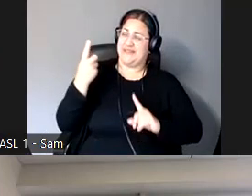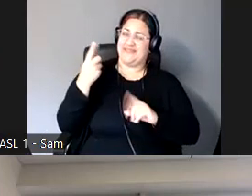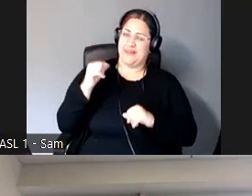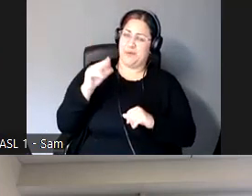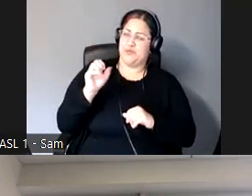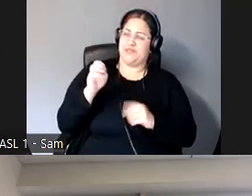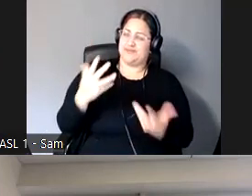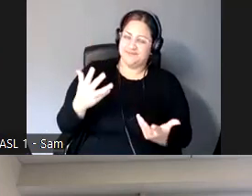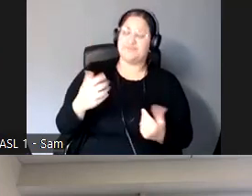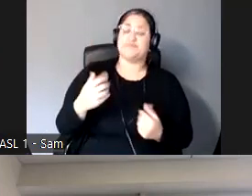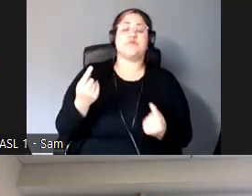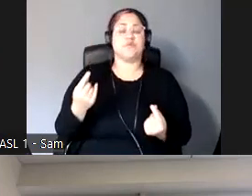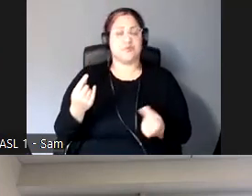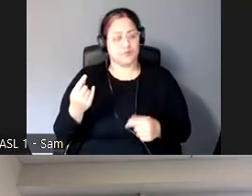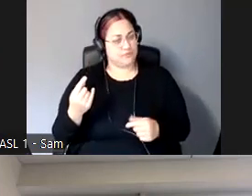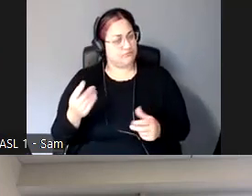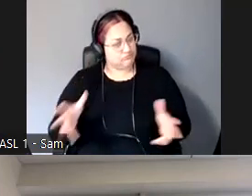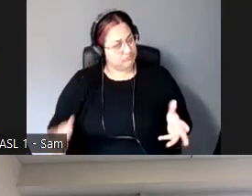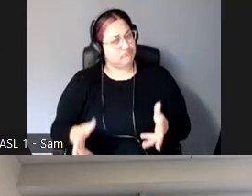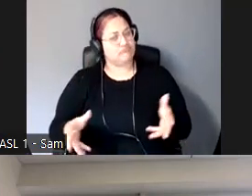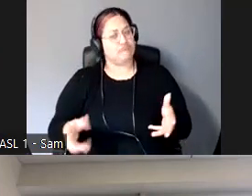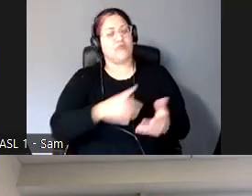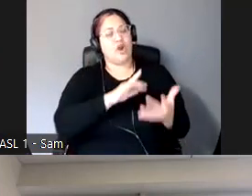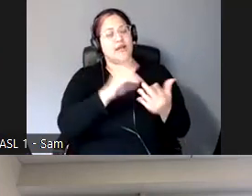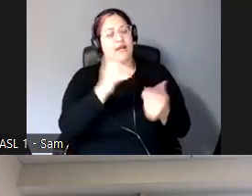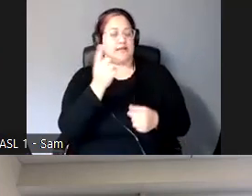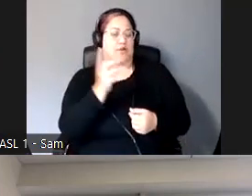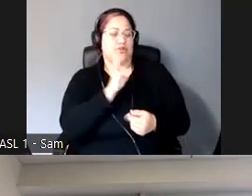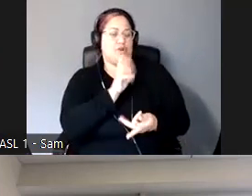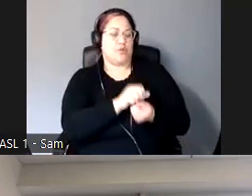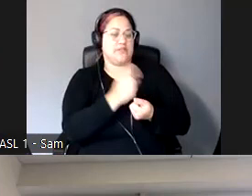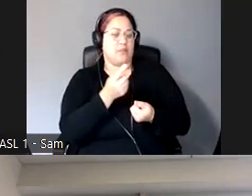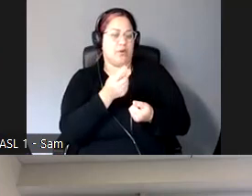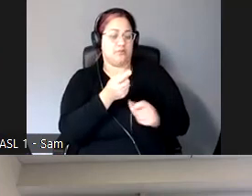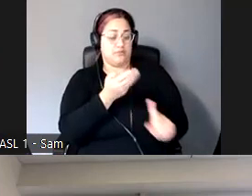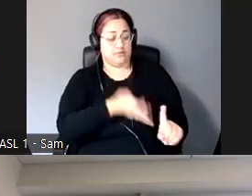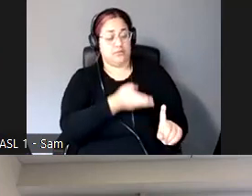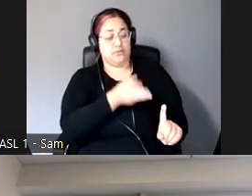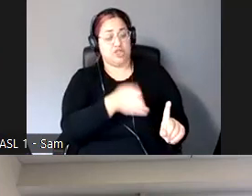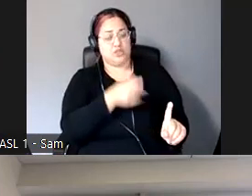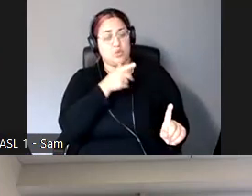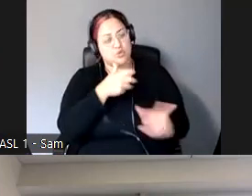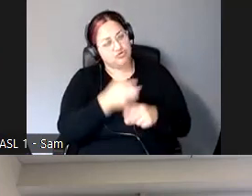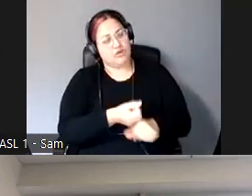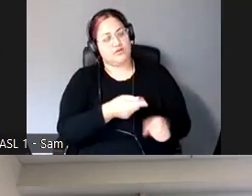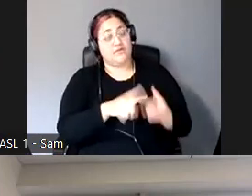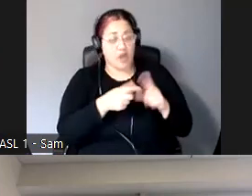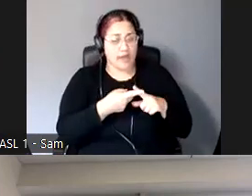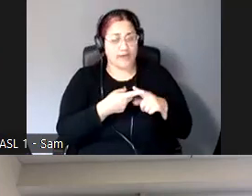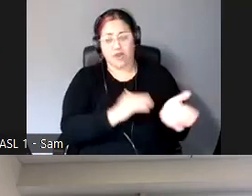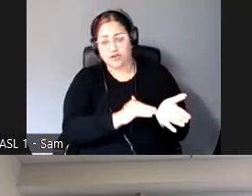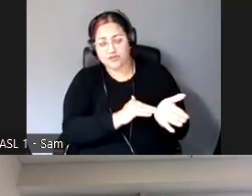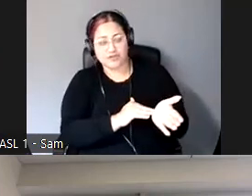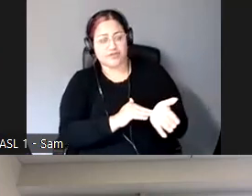with, whether that's a friend or healthcare provider or other family member that you can speak to, or maybe get some professional help. I